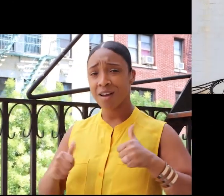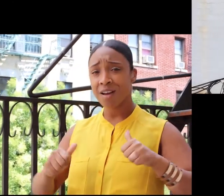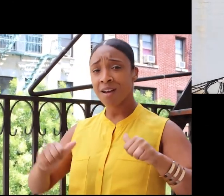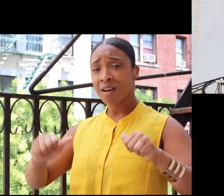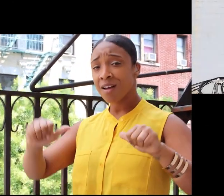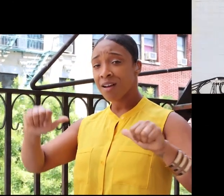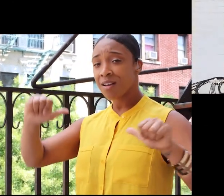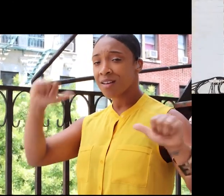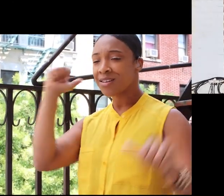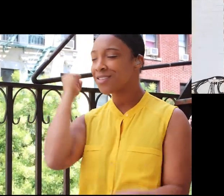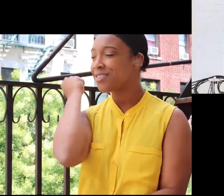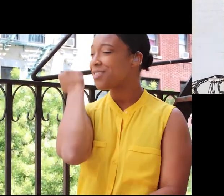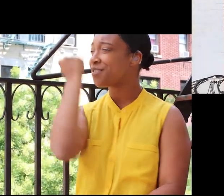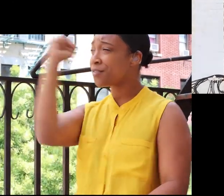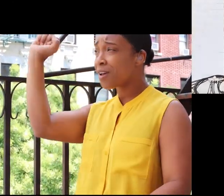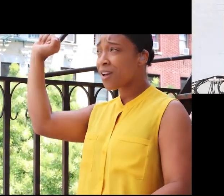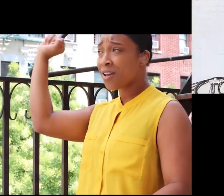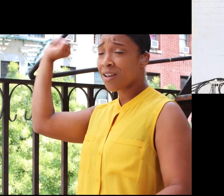try